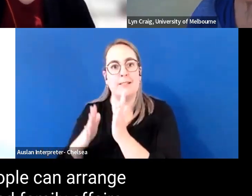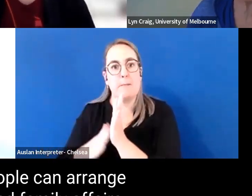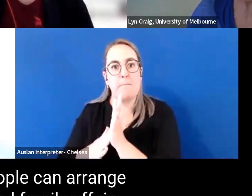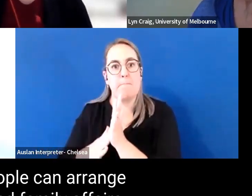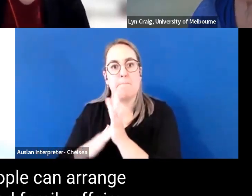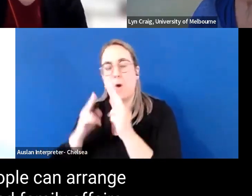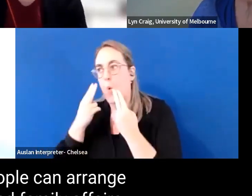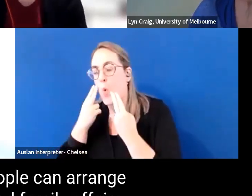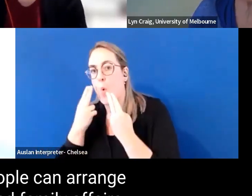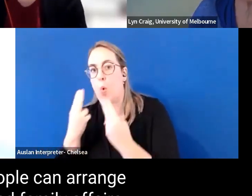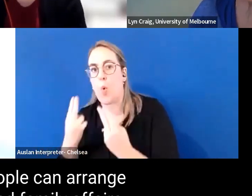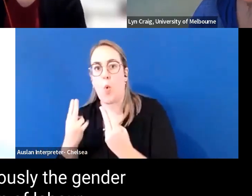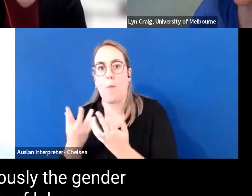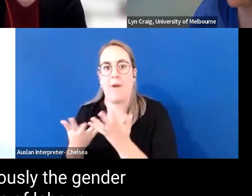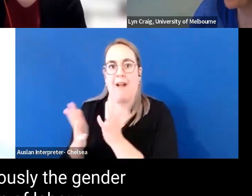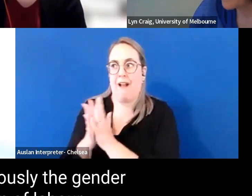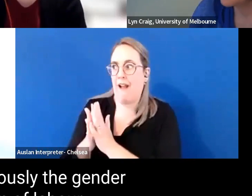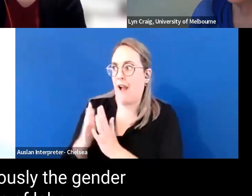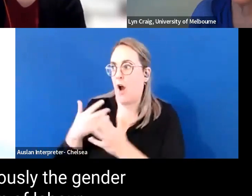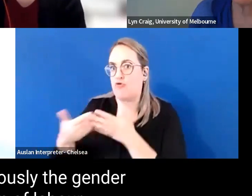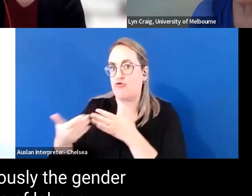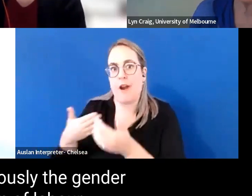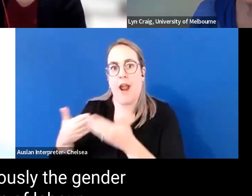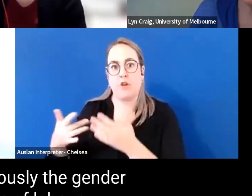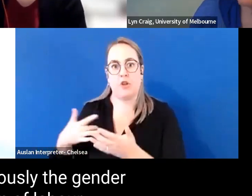can arrange their work and family affairs. And so